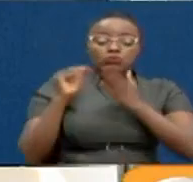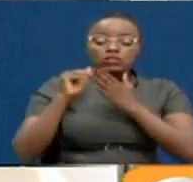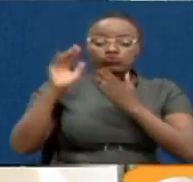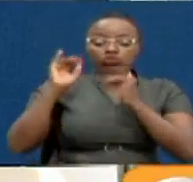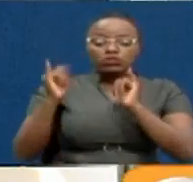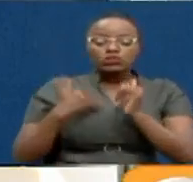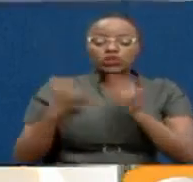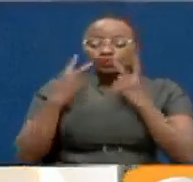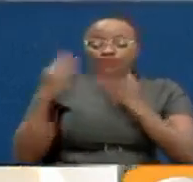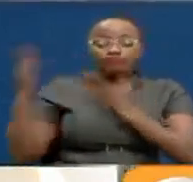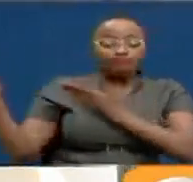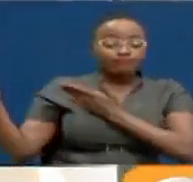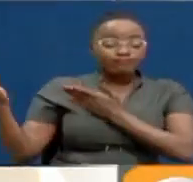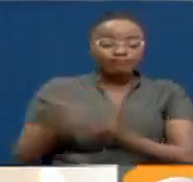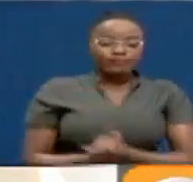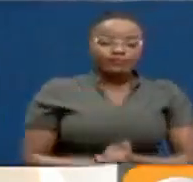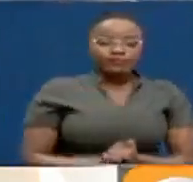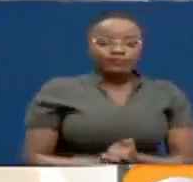reports.